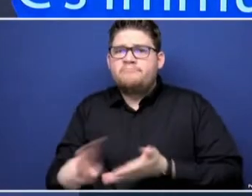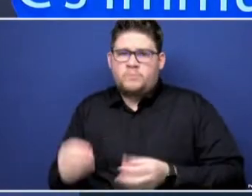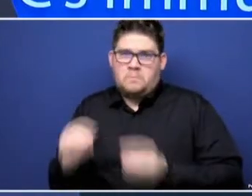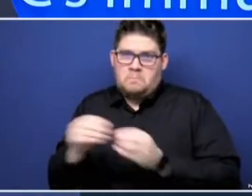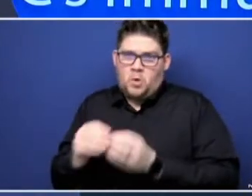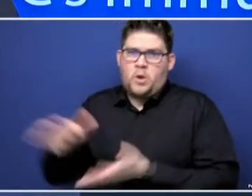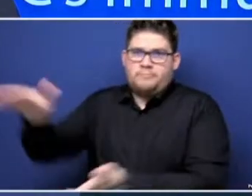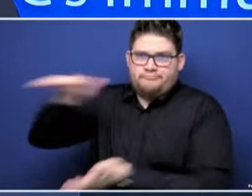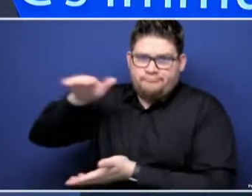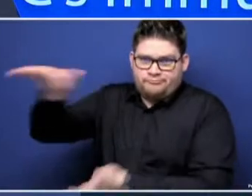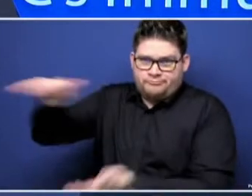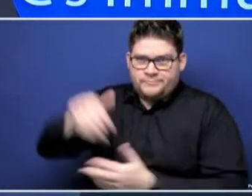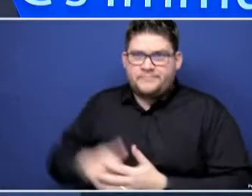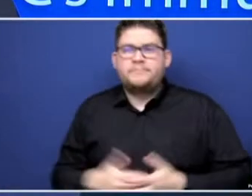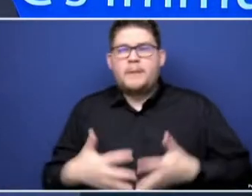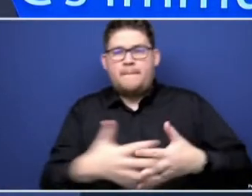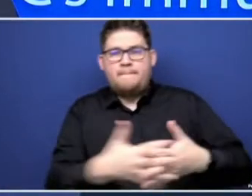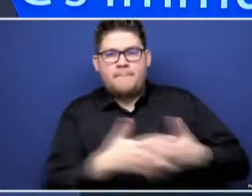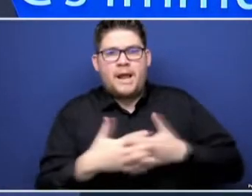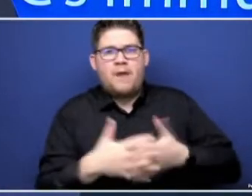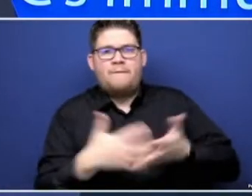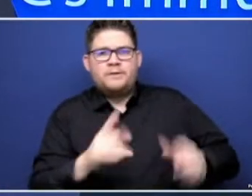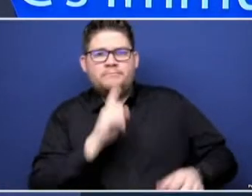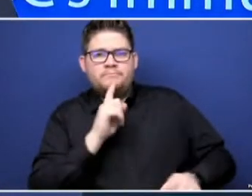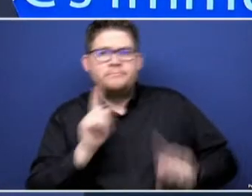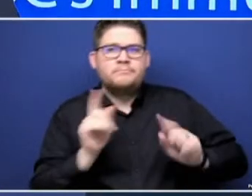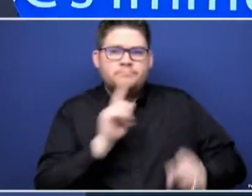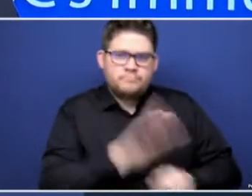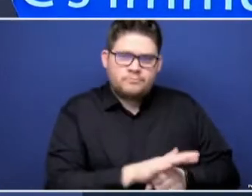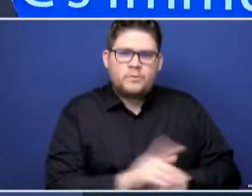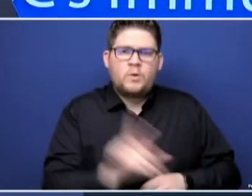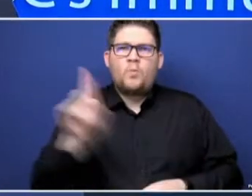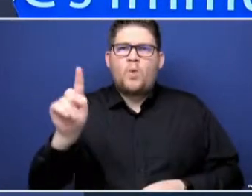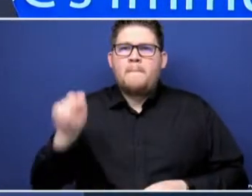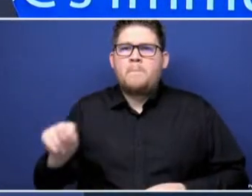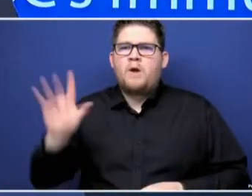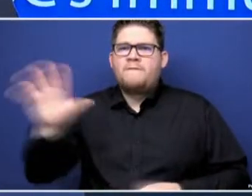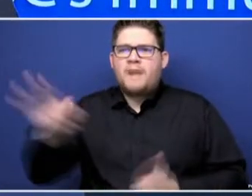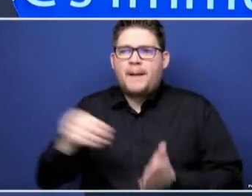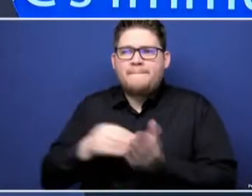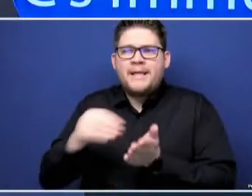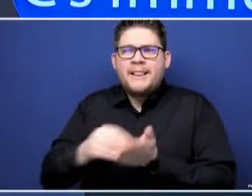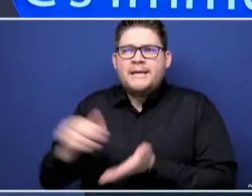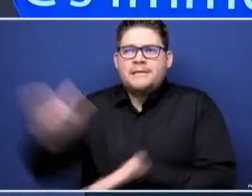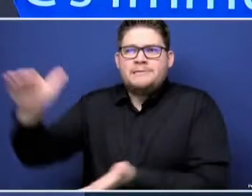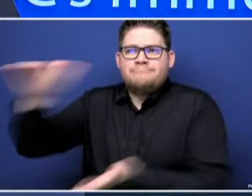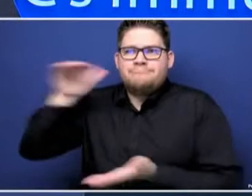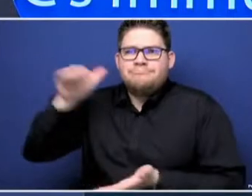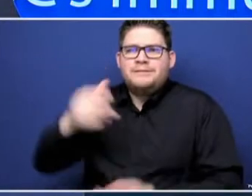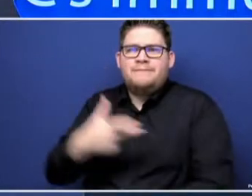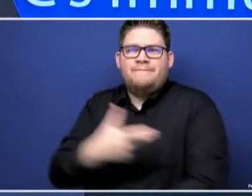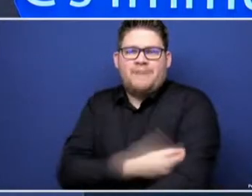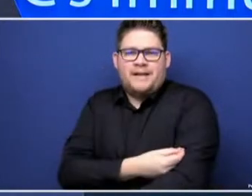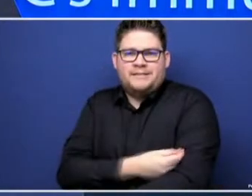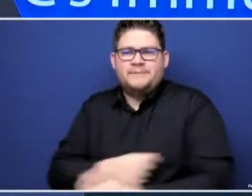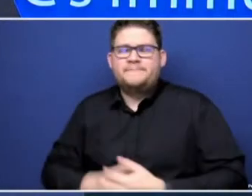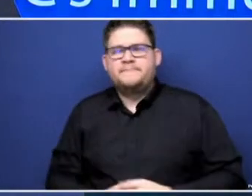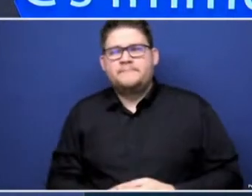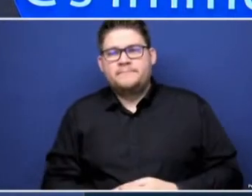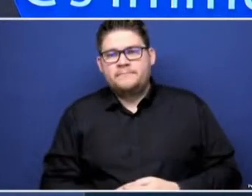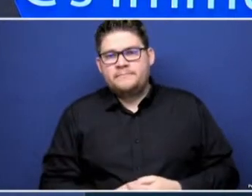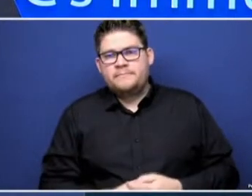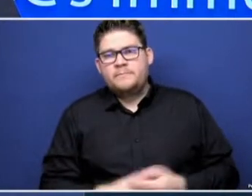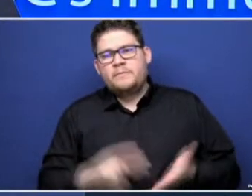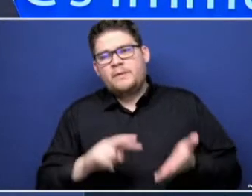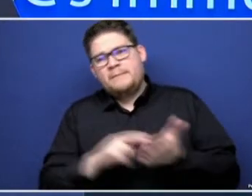quite frankly, that we're all facing. And I understand British Columbians' frustration with that uncertainty, but I